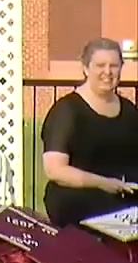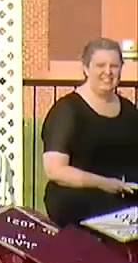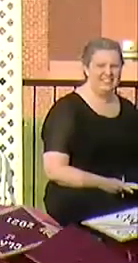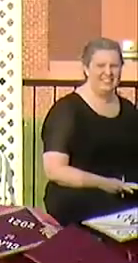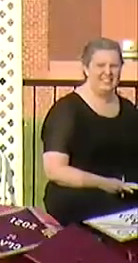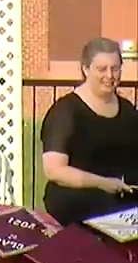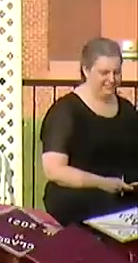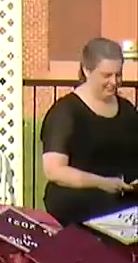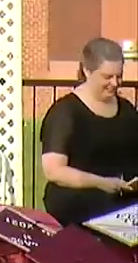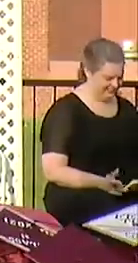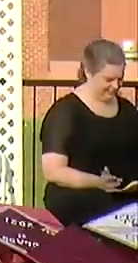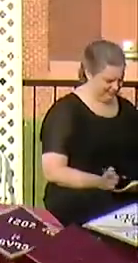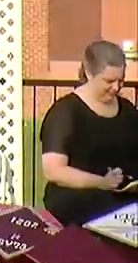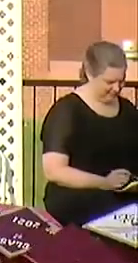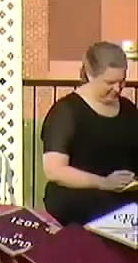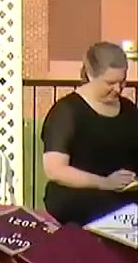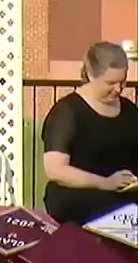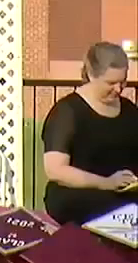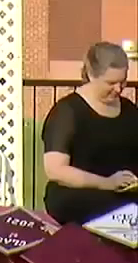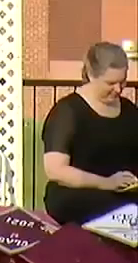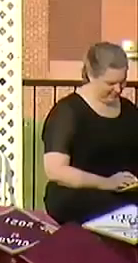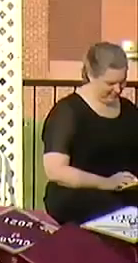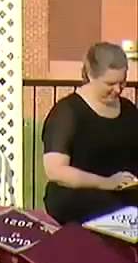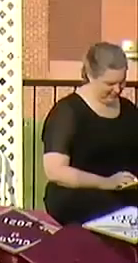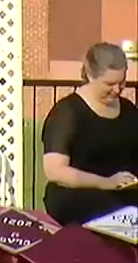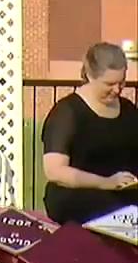Mark Allen McWherter.